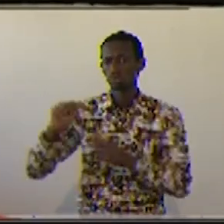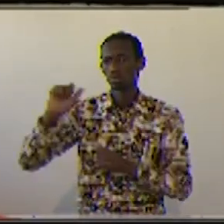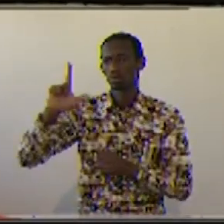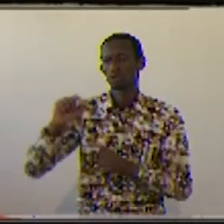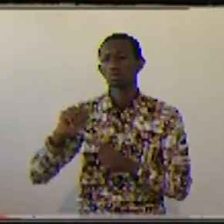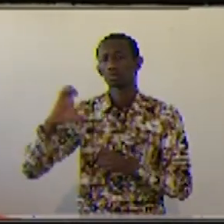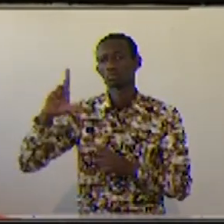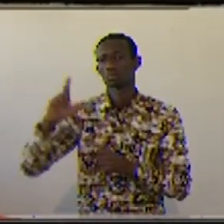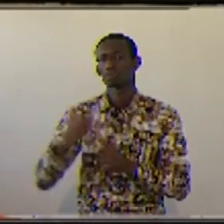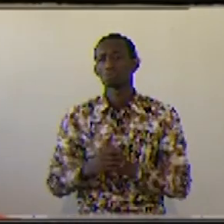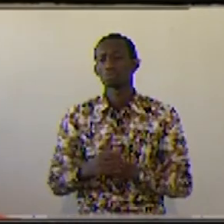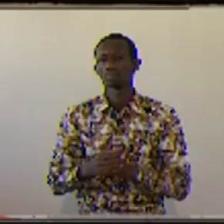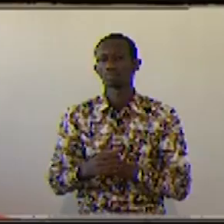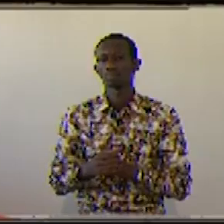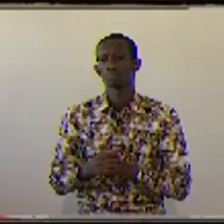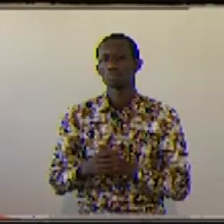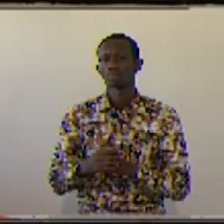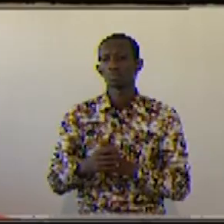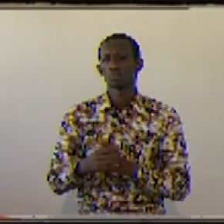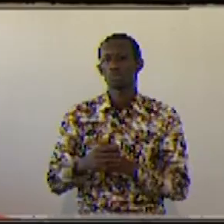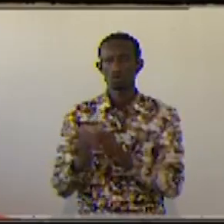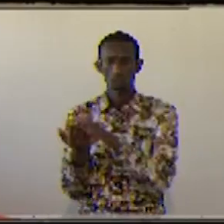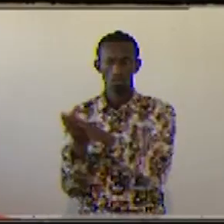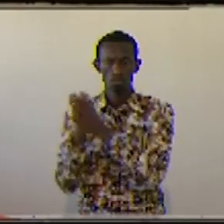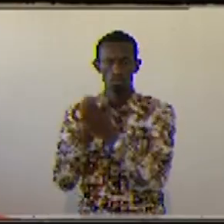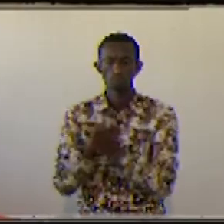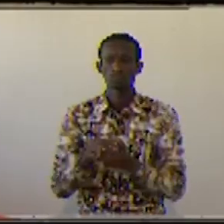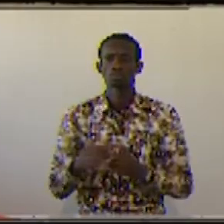chloride. Remember, it will be